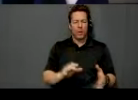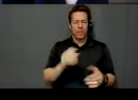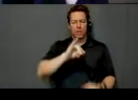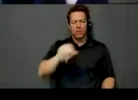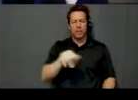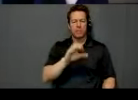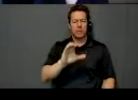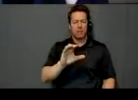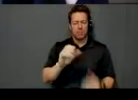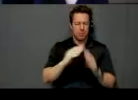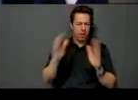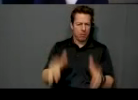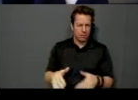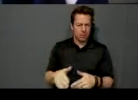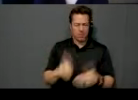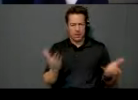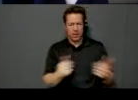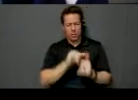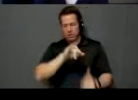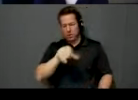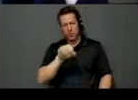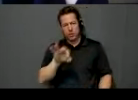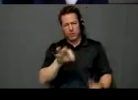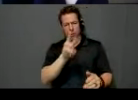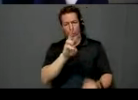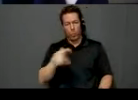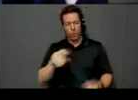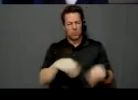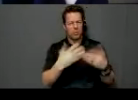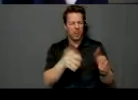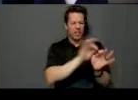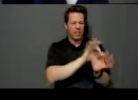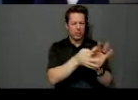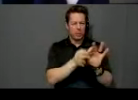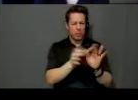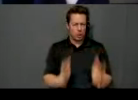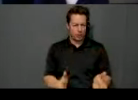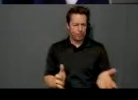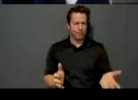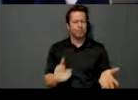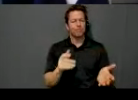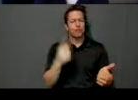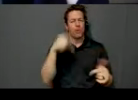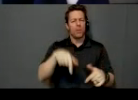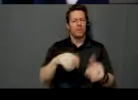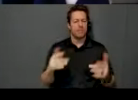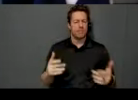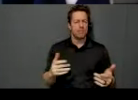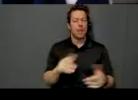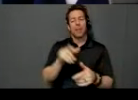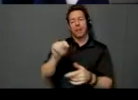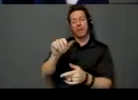I'm here tonight with Jeff Wood, who will be providing ASL interpretation for this event, and of course, Tania